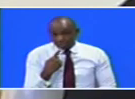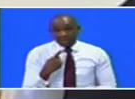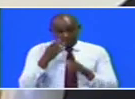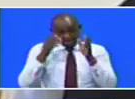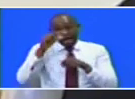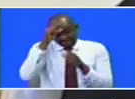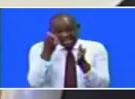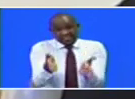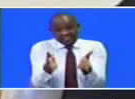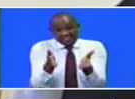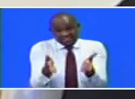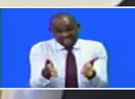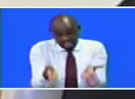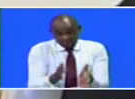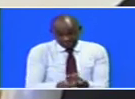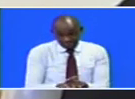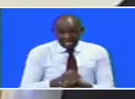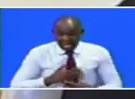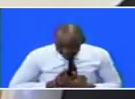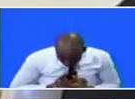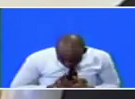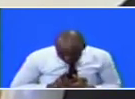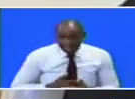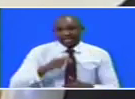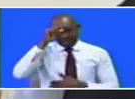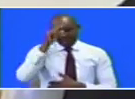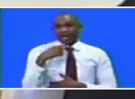incumbent, His Excellency Governor